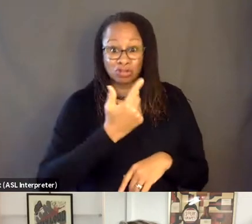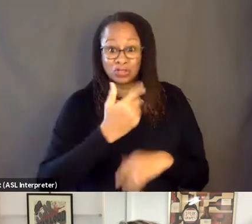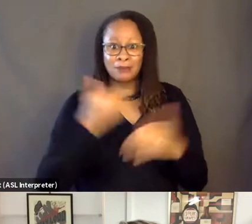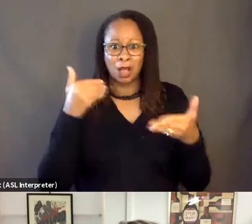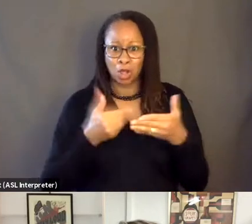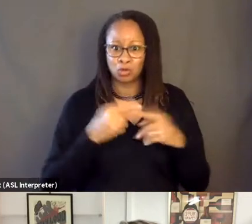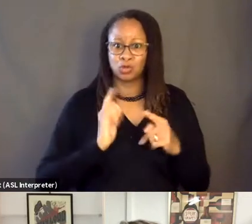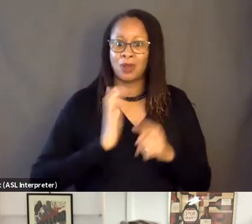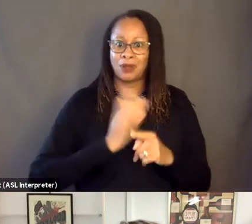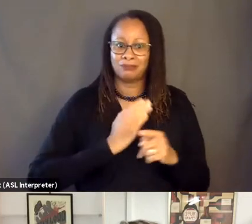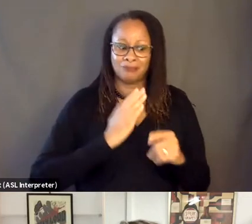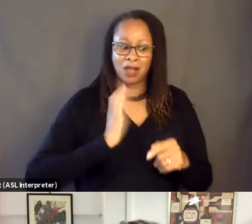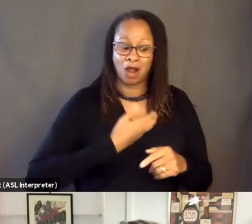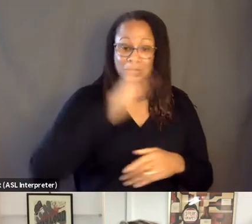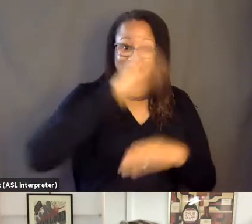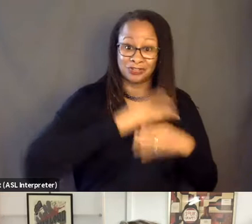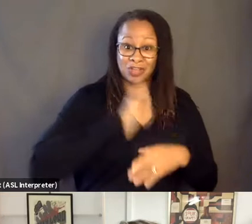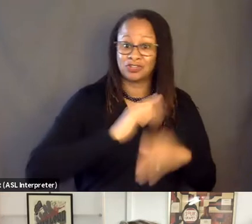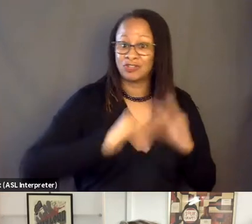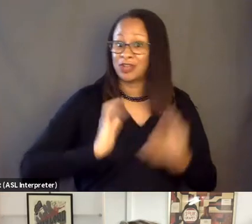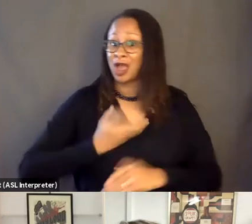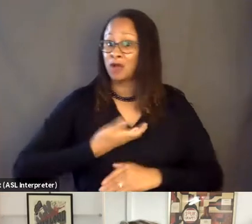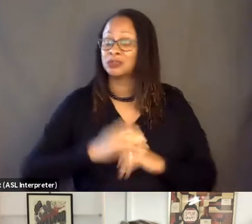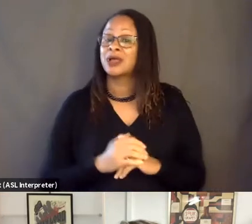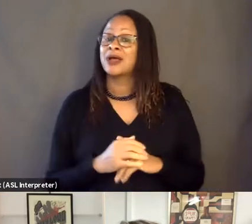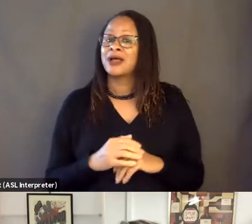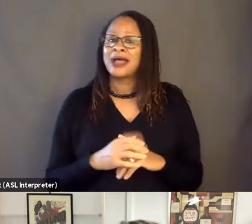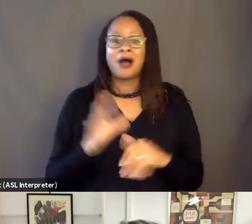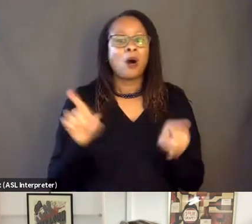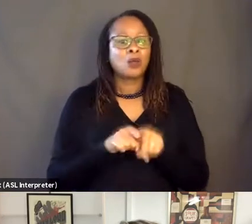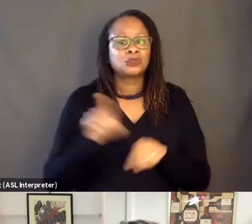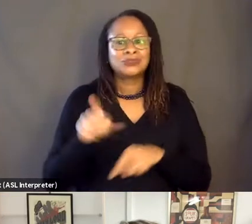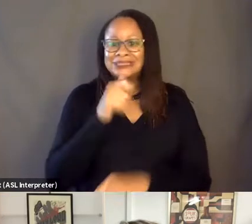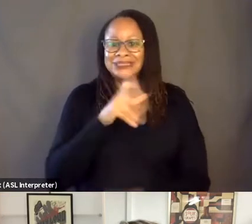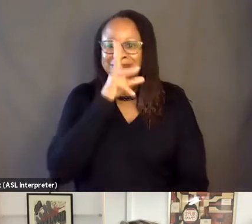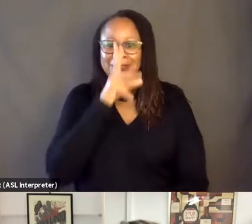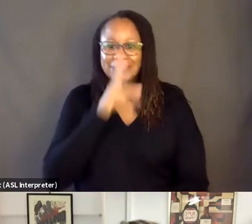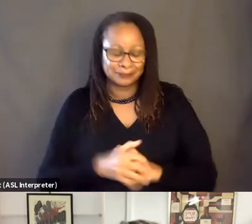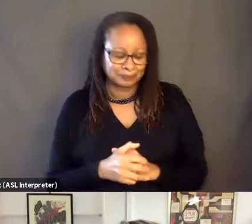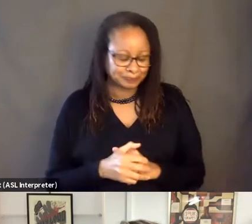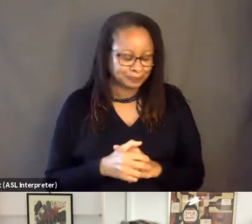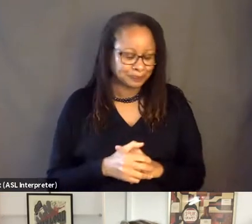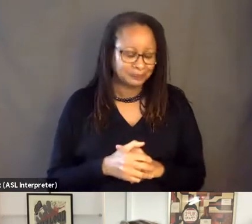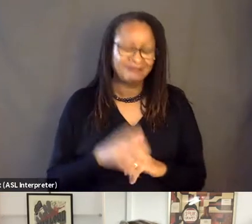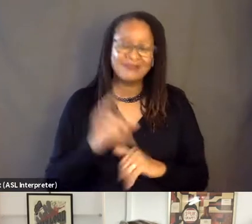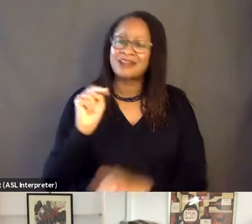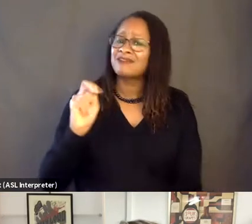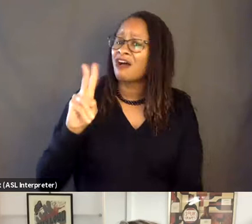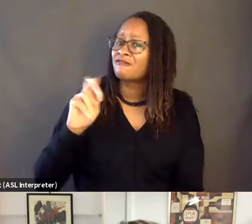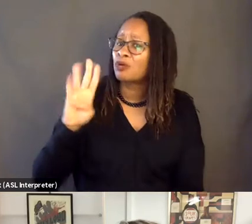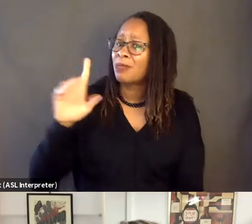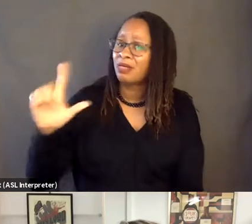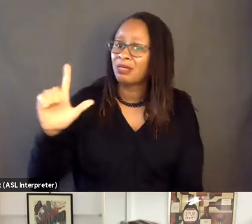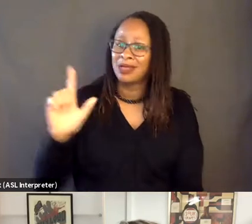ages. He was also, like our son, nonverbal. Now, nonverbal, I should say, at the top is